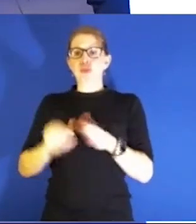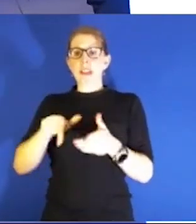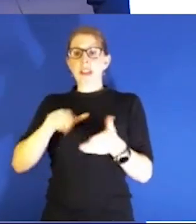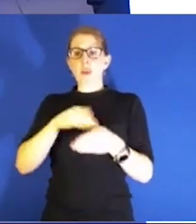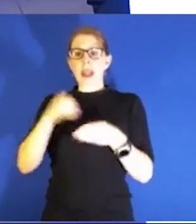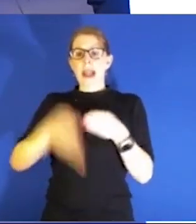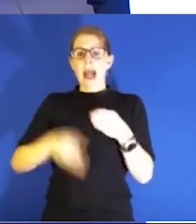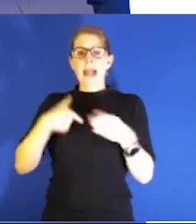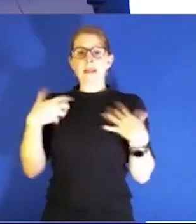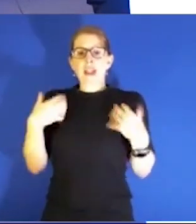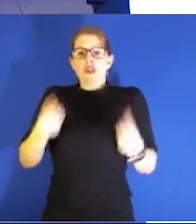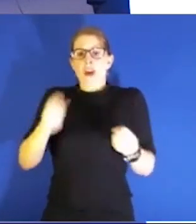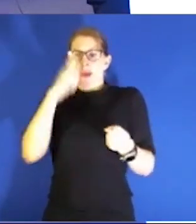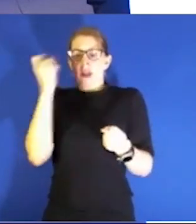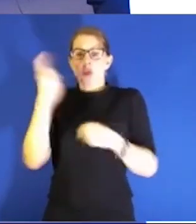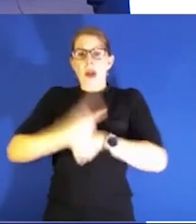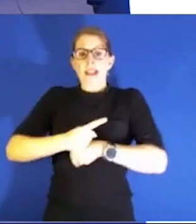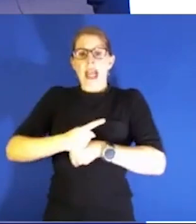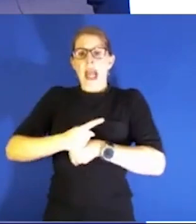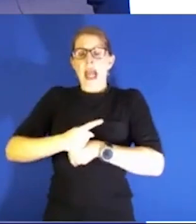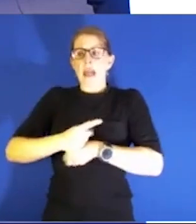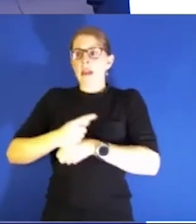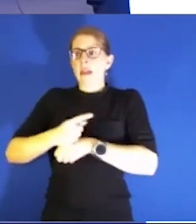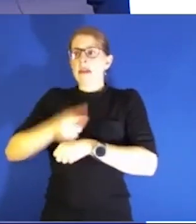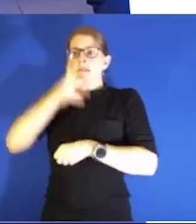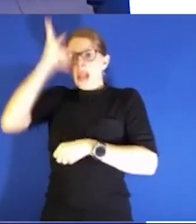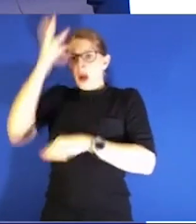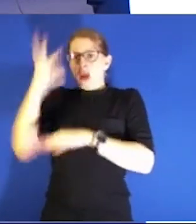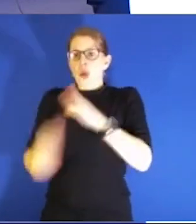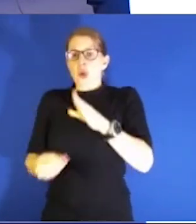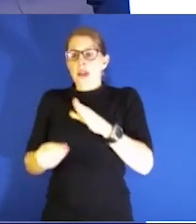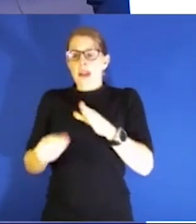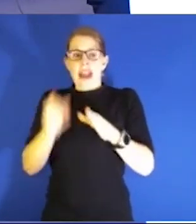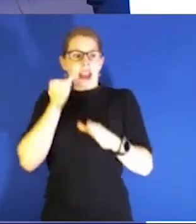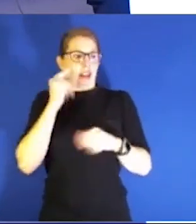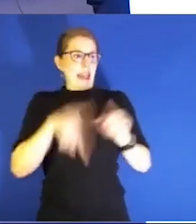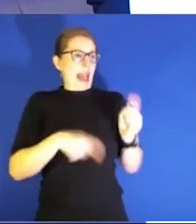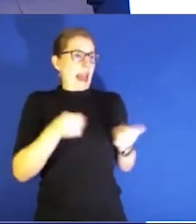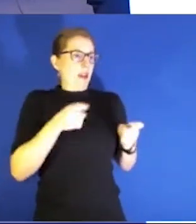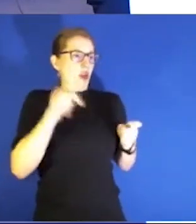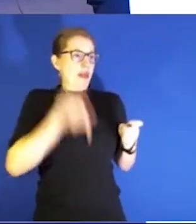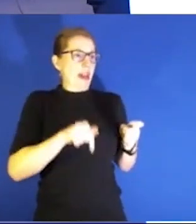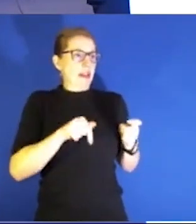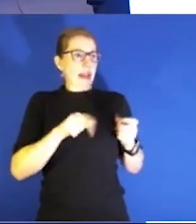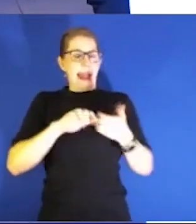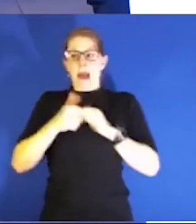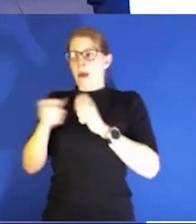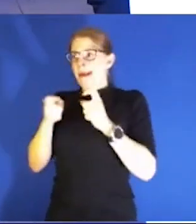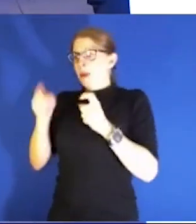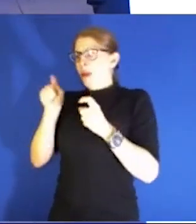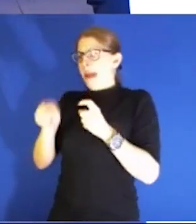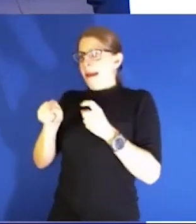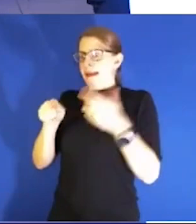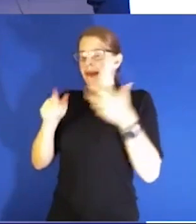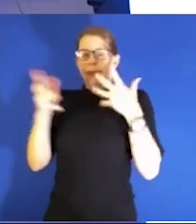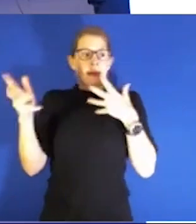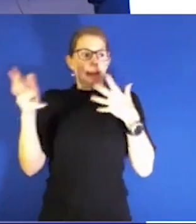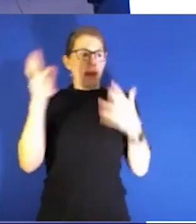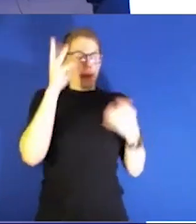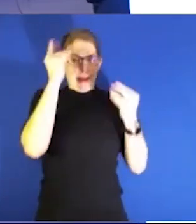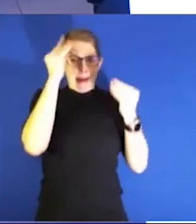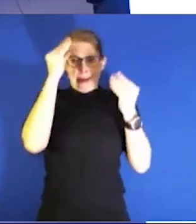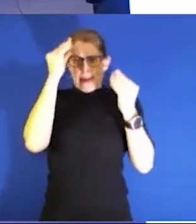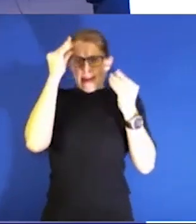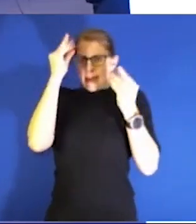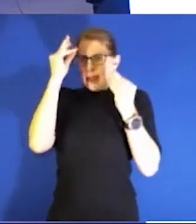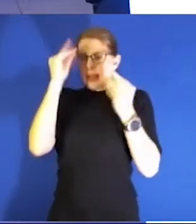lose a parent. And if I can't handle this, how am I going to handle that? And so you get kind of wrapped up in your own head and overthinking instead of just allowing yourself